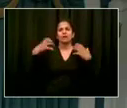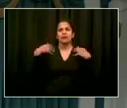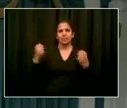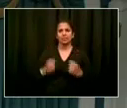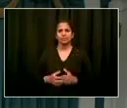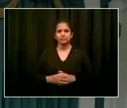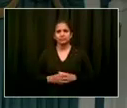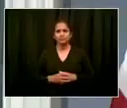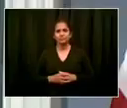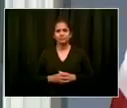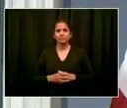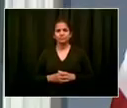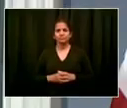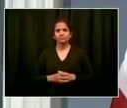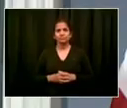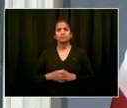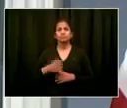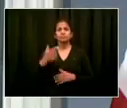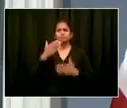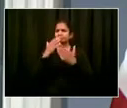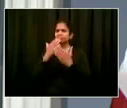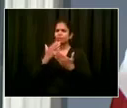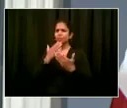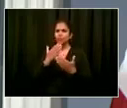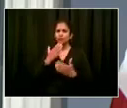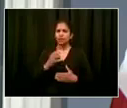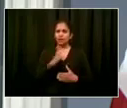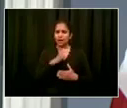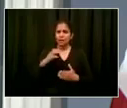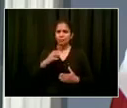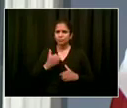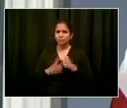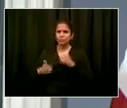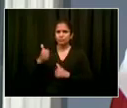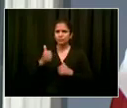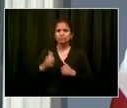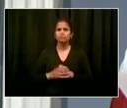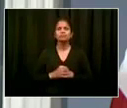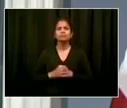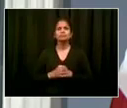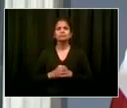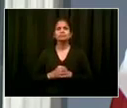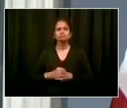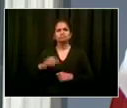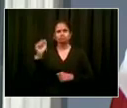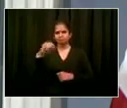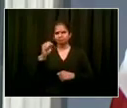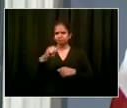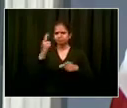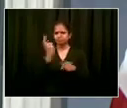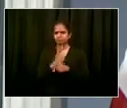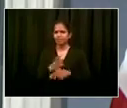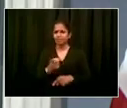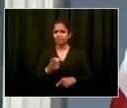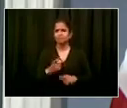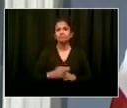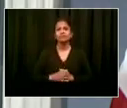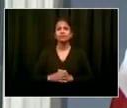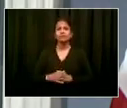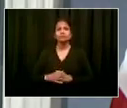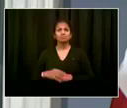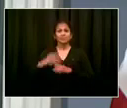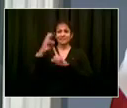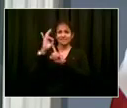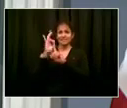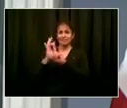one thing that the past 7 months have taught us, it's that we are truly all in this together. Your